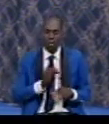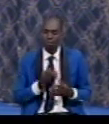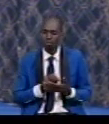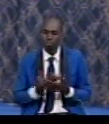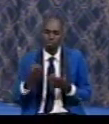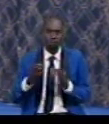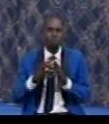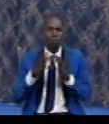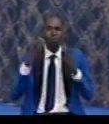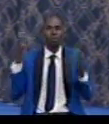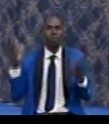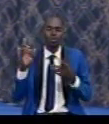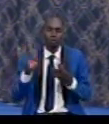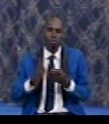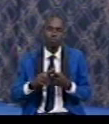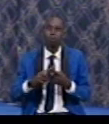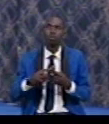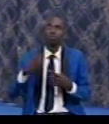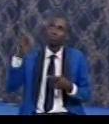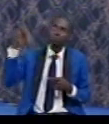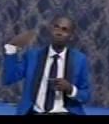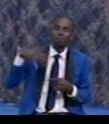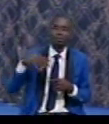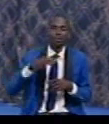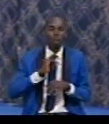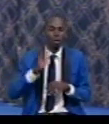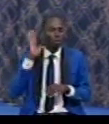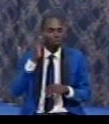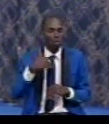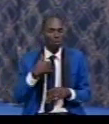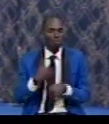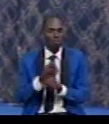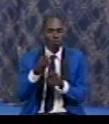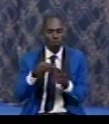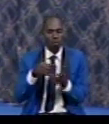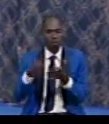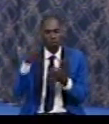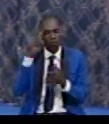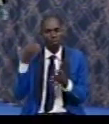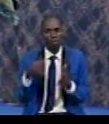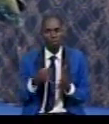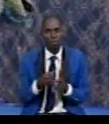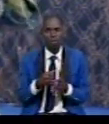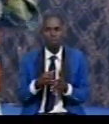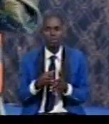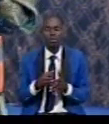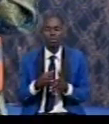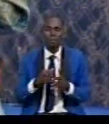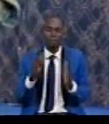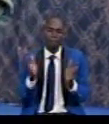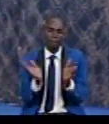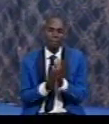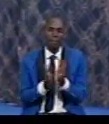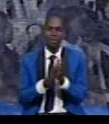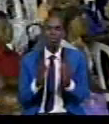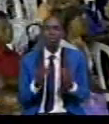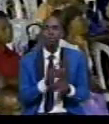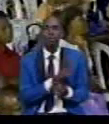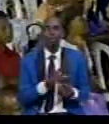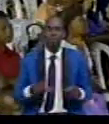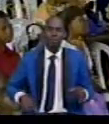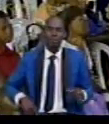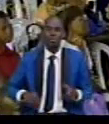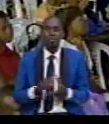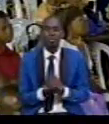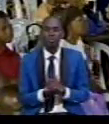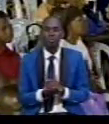would have made you pay for it, your free go. So that was how I got my salvation. Praise the Lord. And